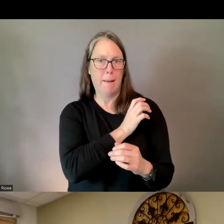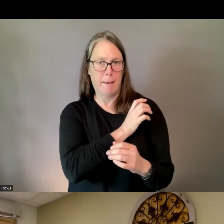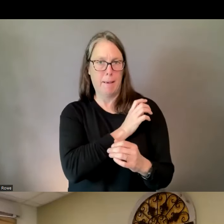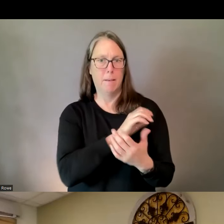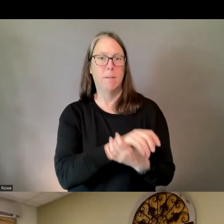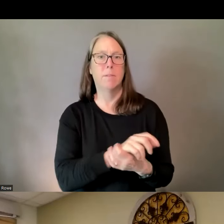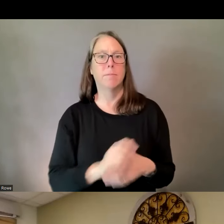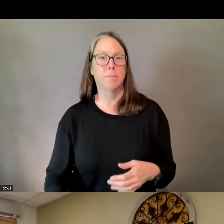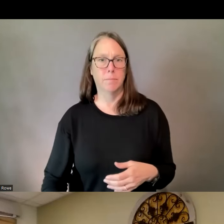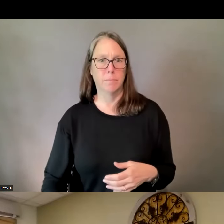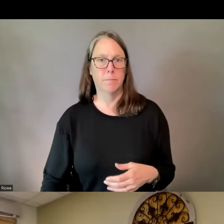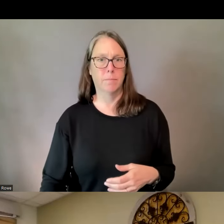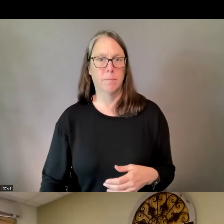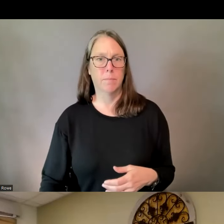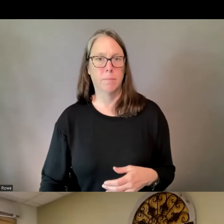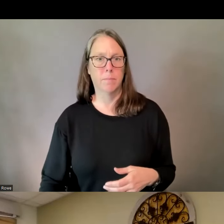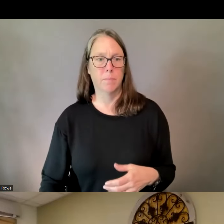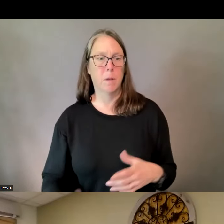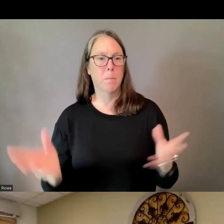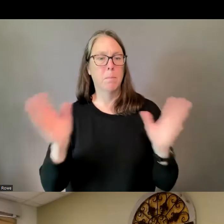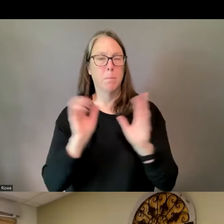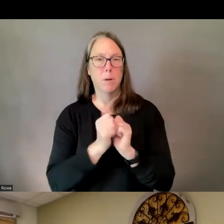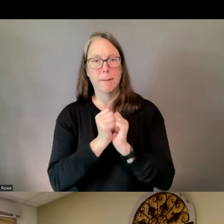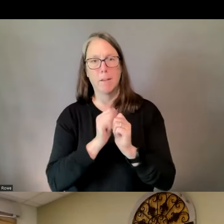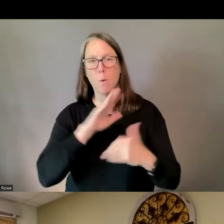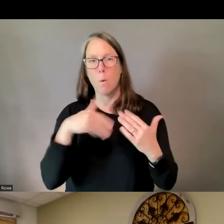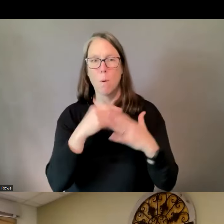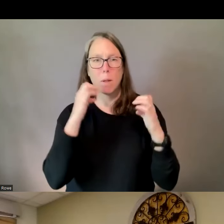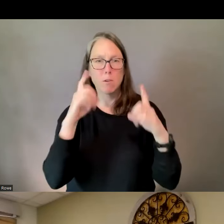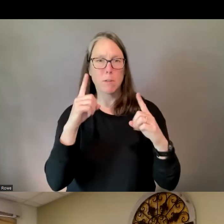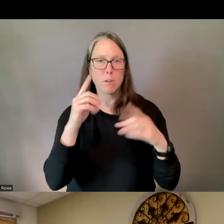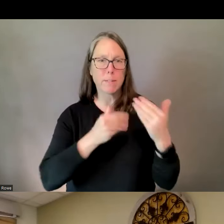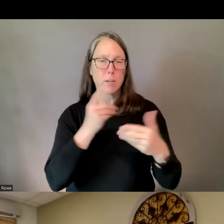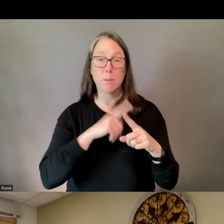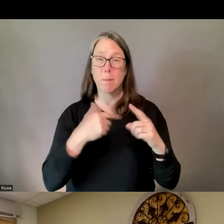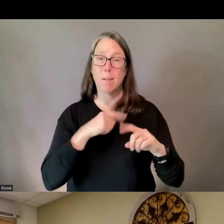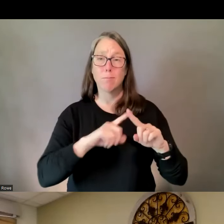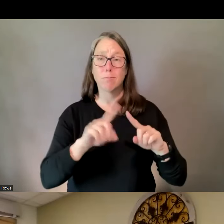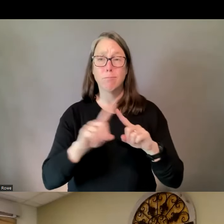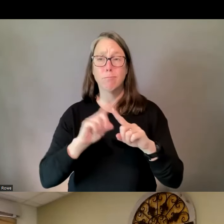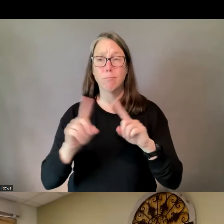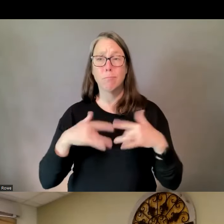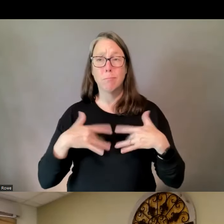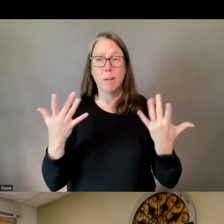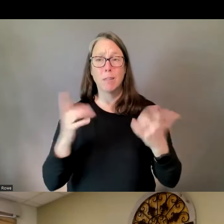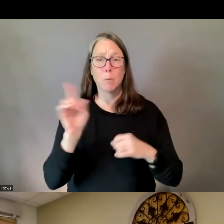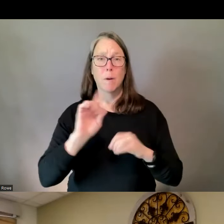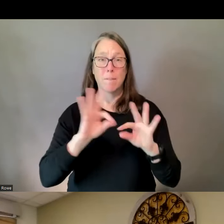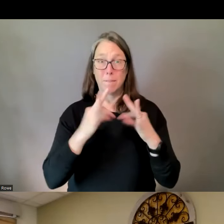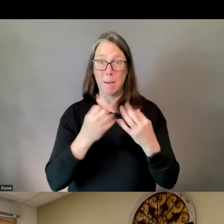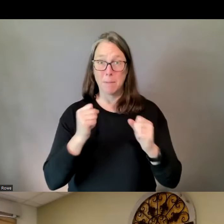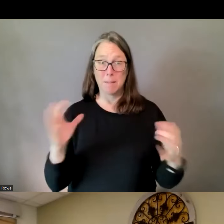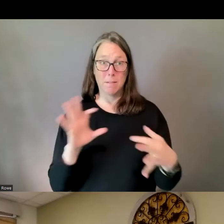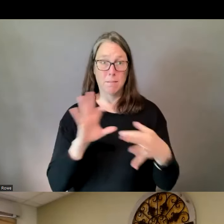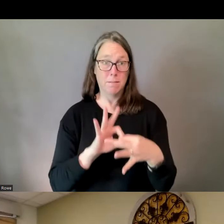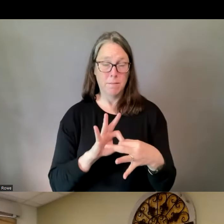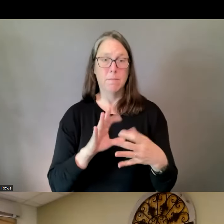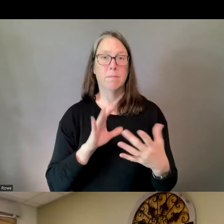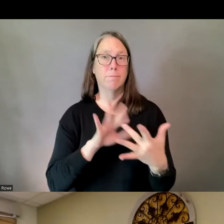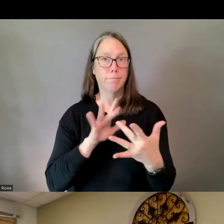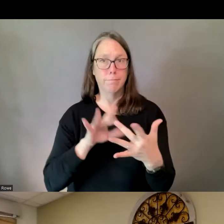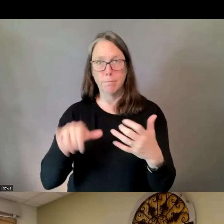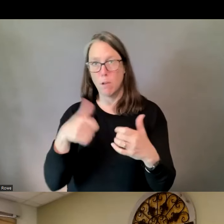stroke group, and we put together a whole education series. But there's different events where families get together and they're able to connect with other groups that are